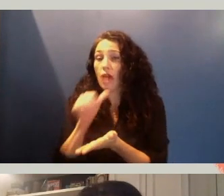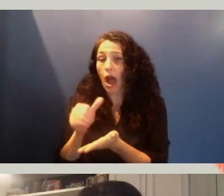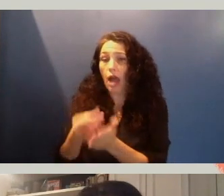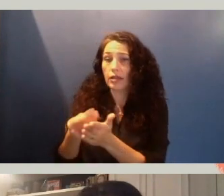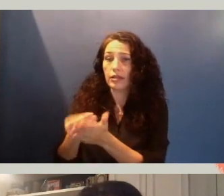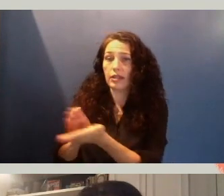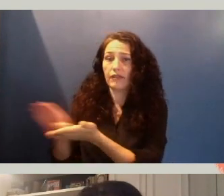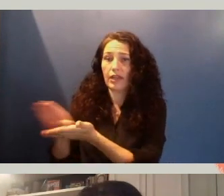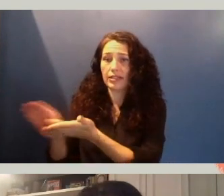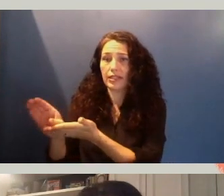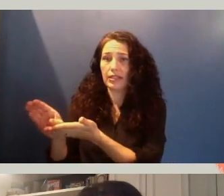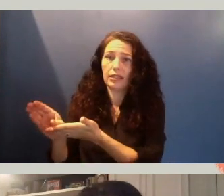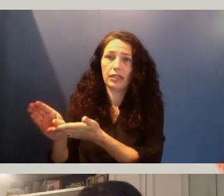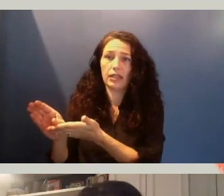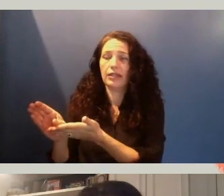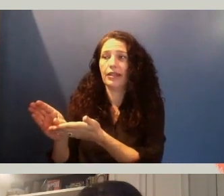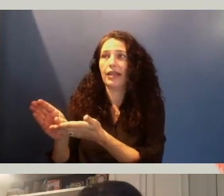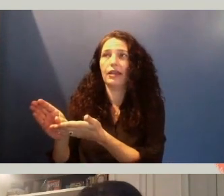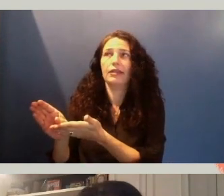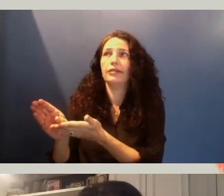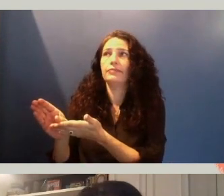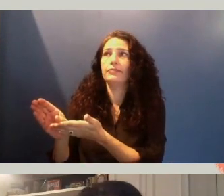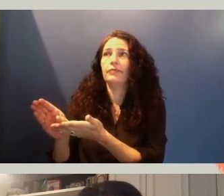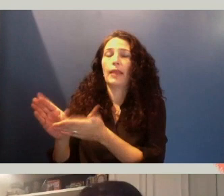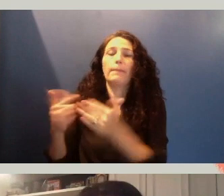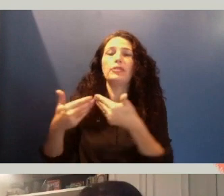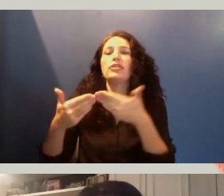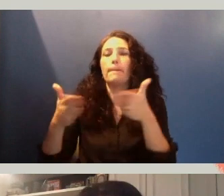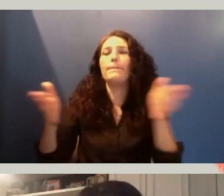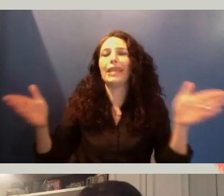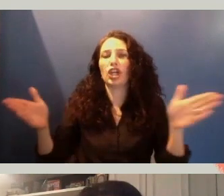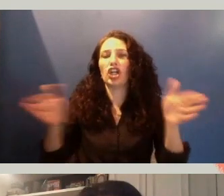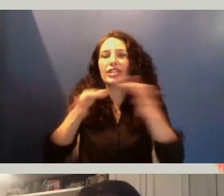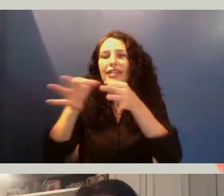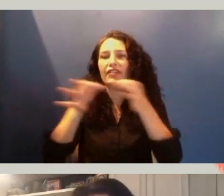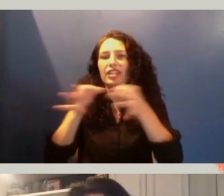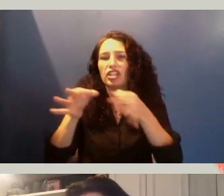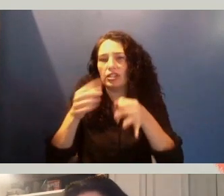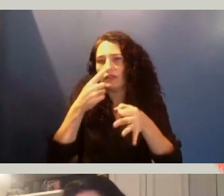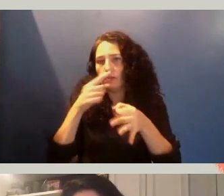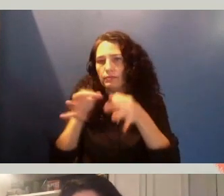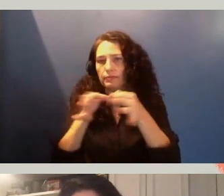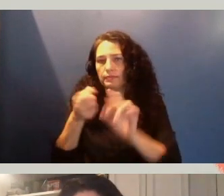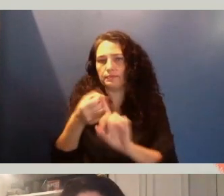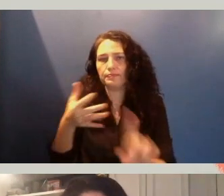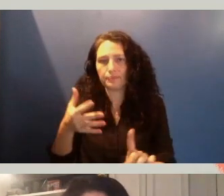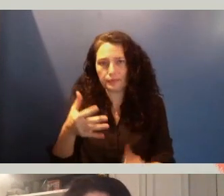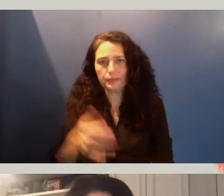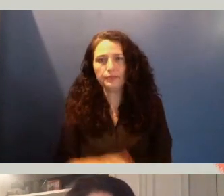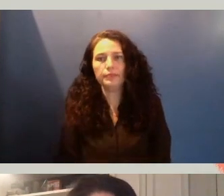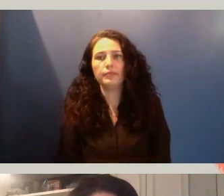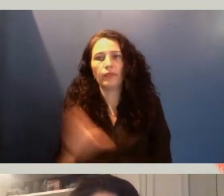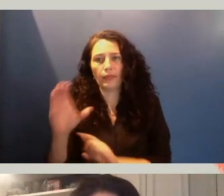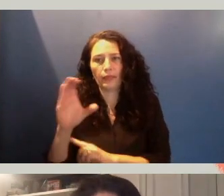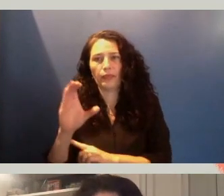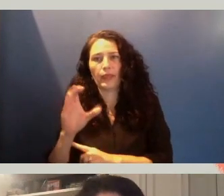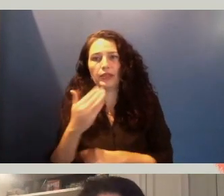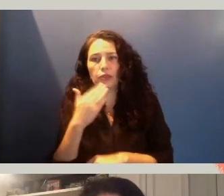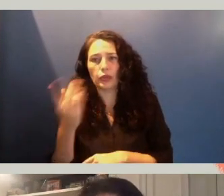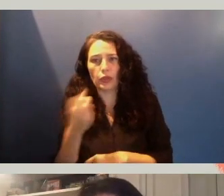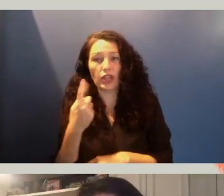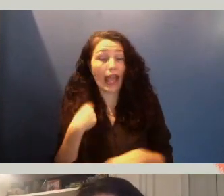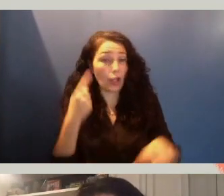but in a broader definition? It's a great question, Jess, and I agree with everything my colleagues on this panel have said